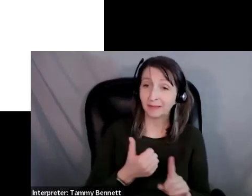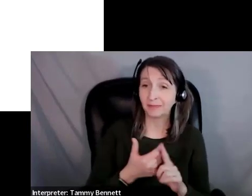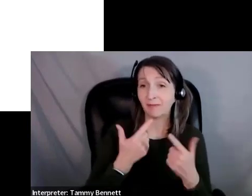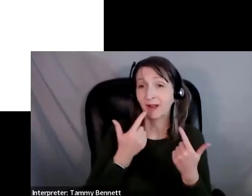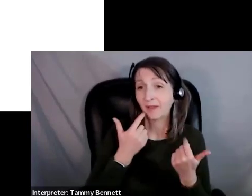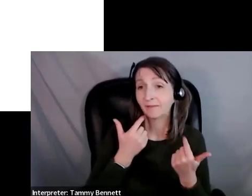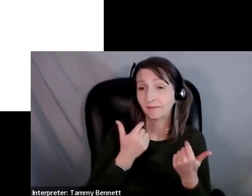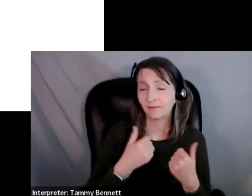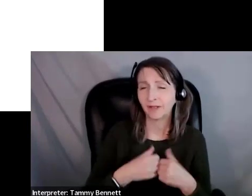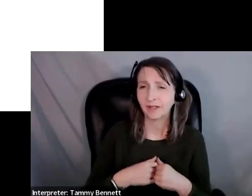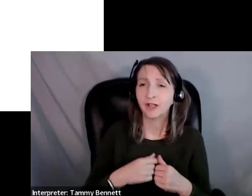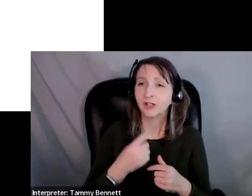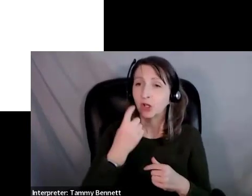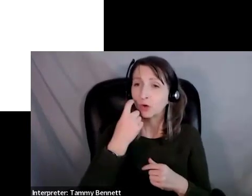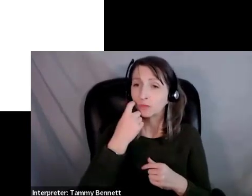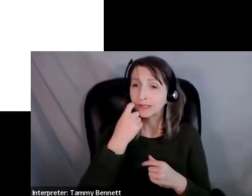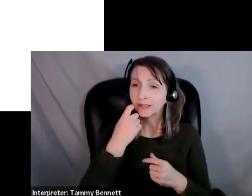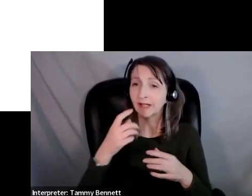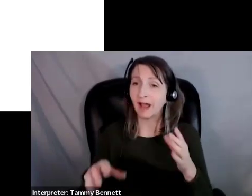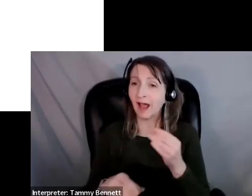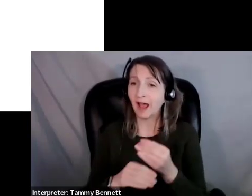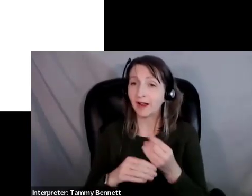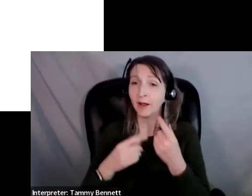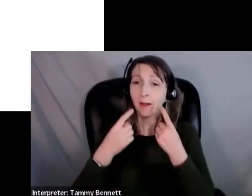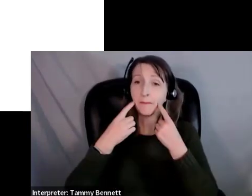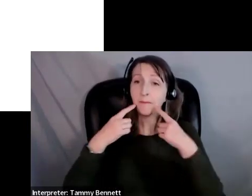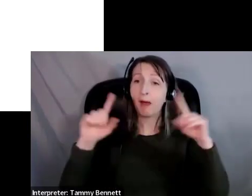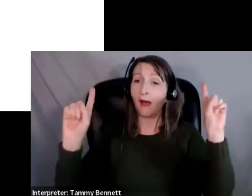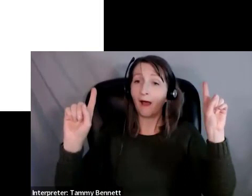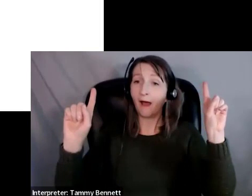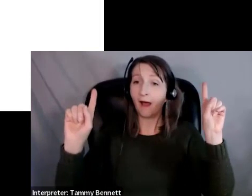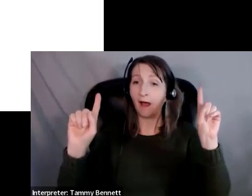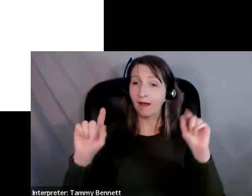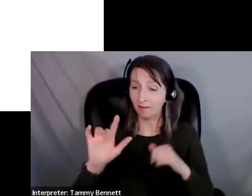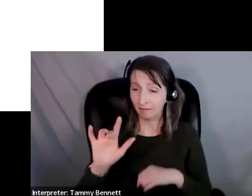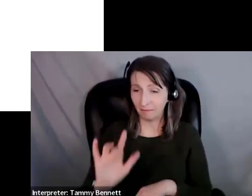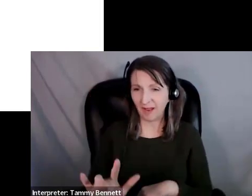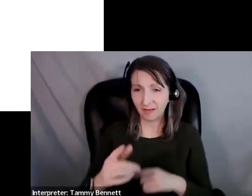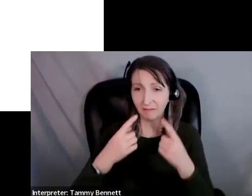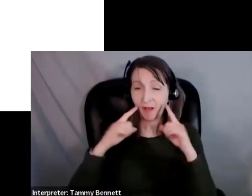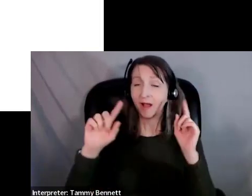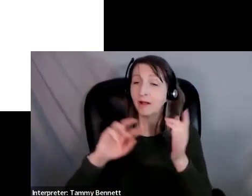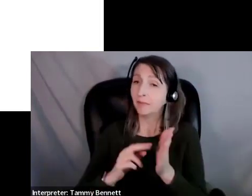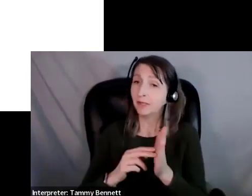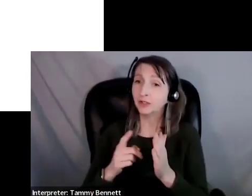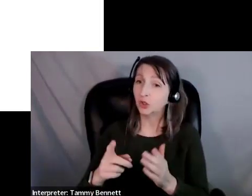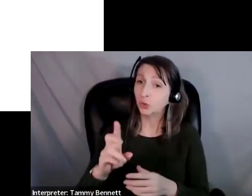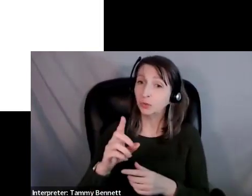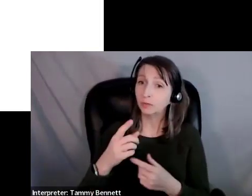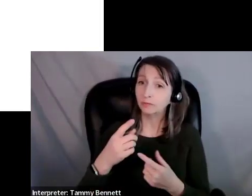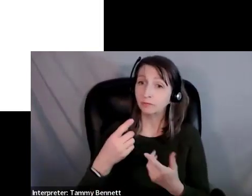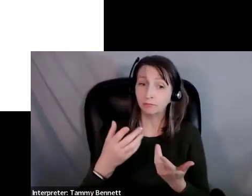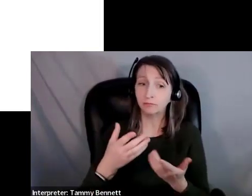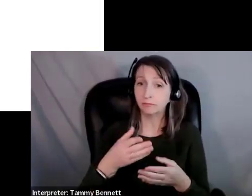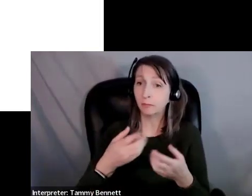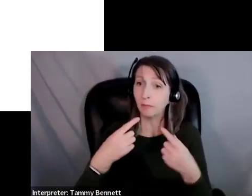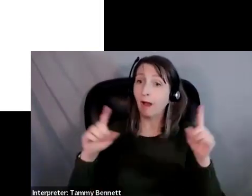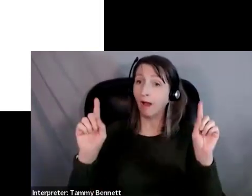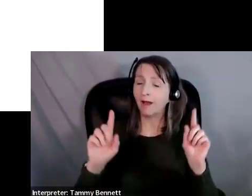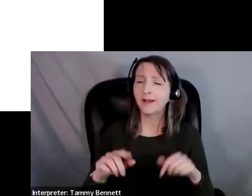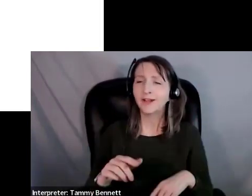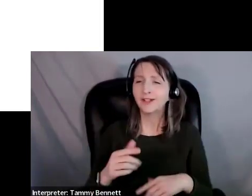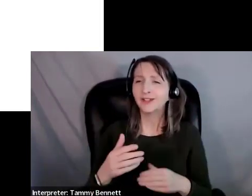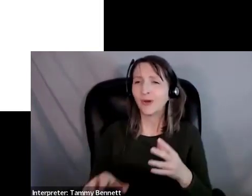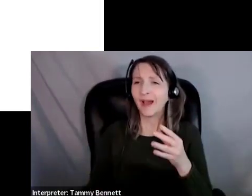added a paw button. So paw in ASL of music, success, accomplishment, you did it. And we added the